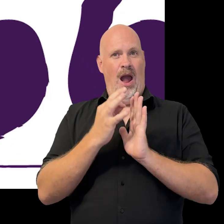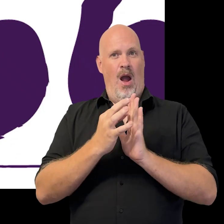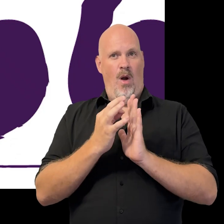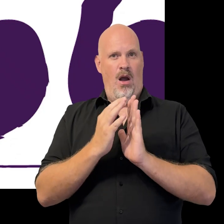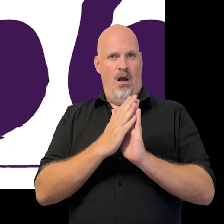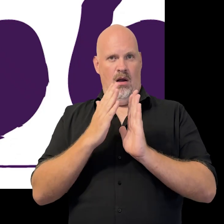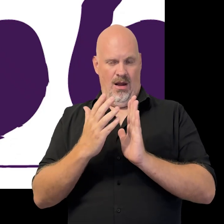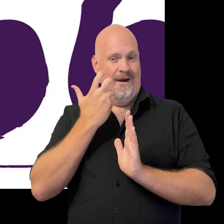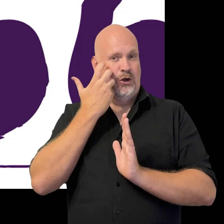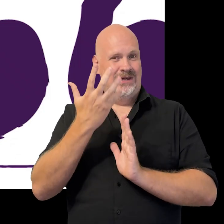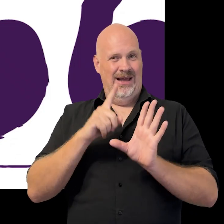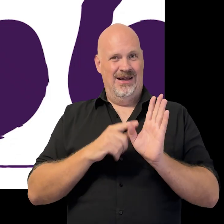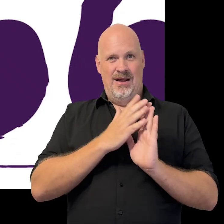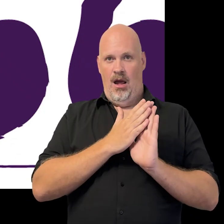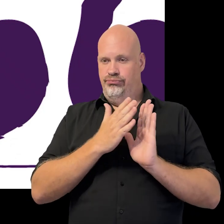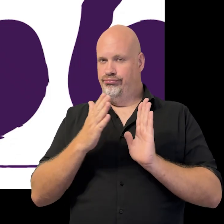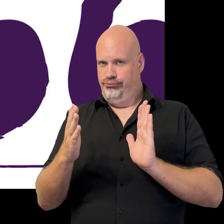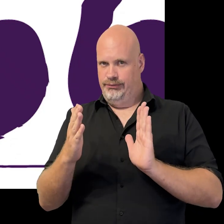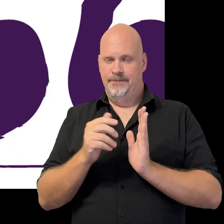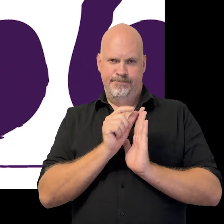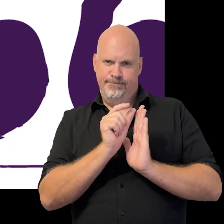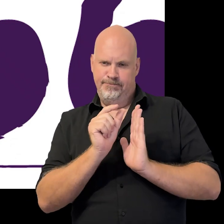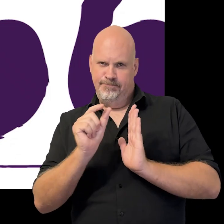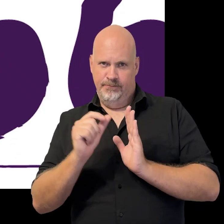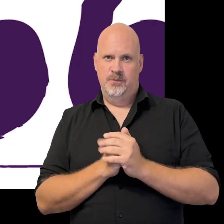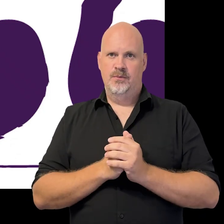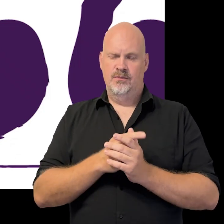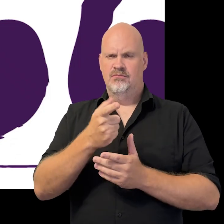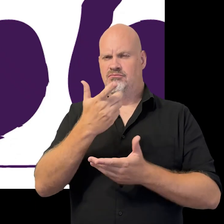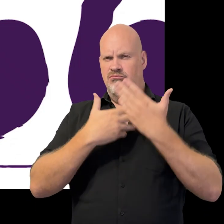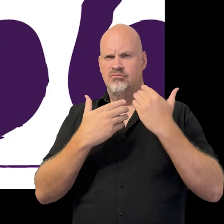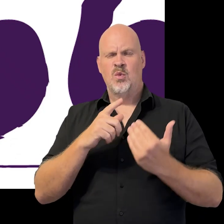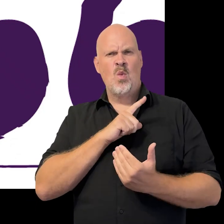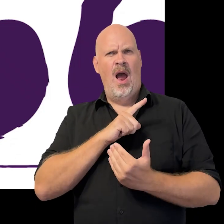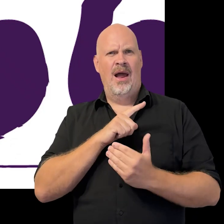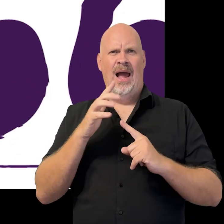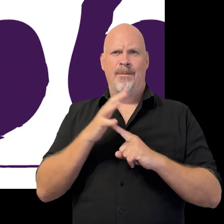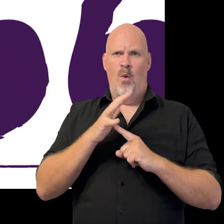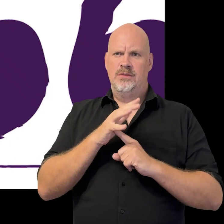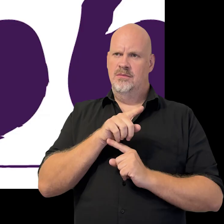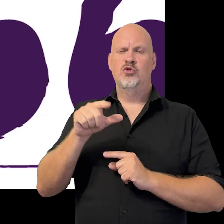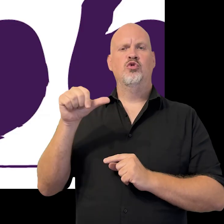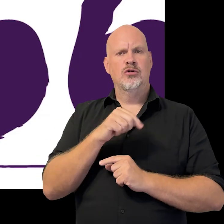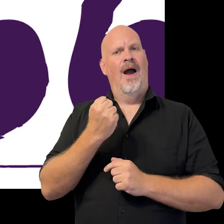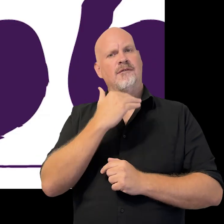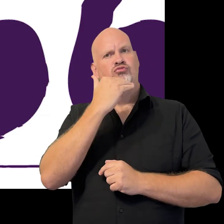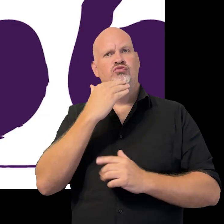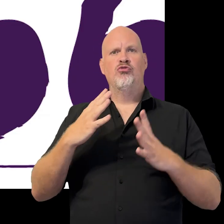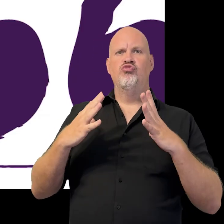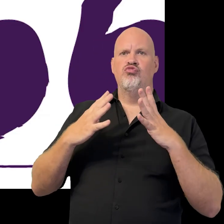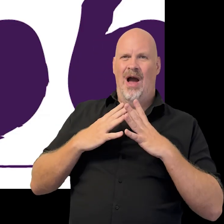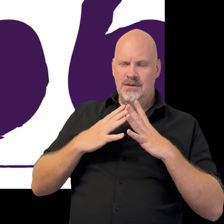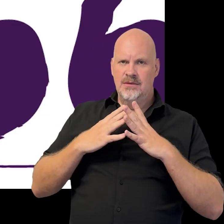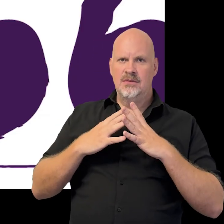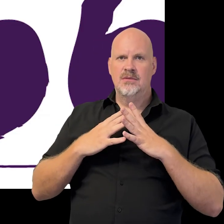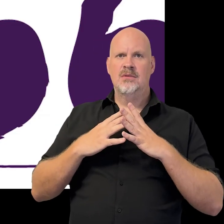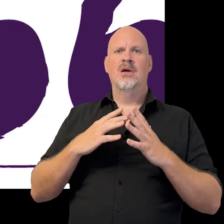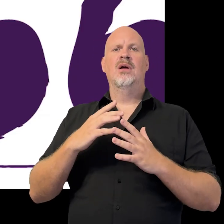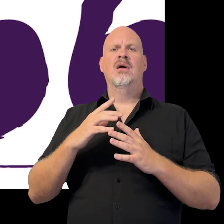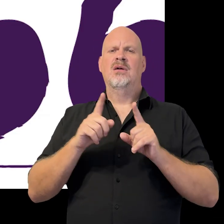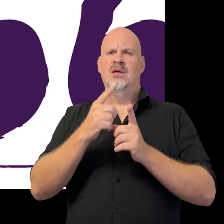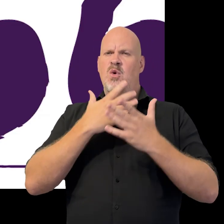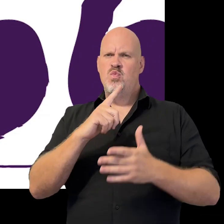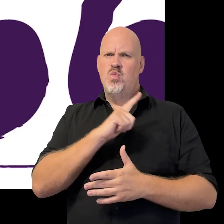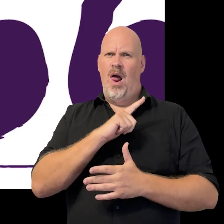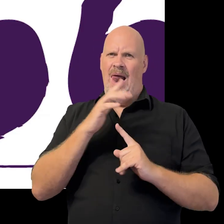also the recommendations that you complete at the end of the study itself. So you'll